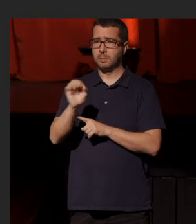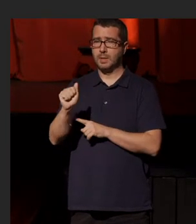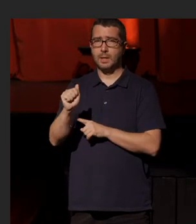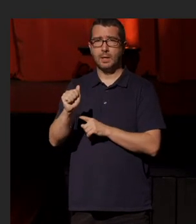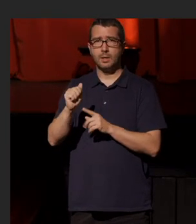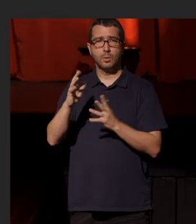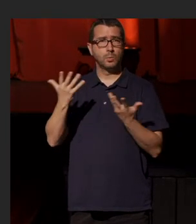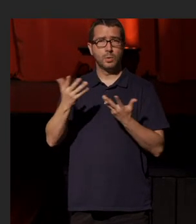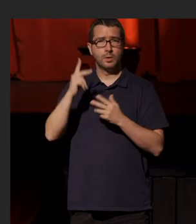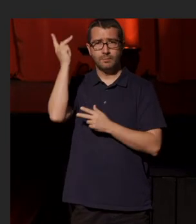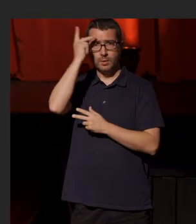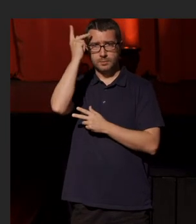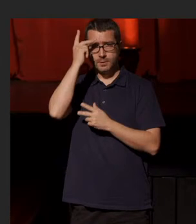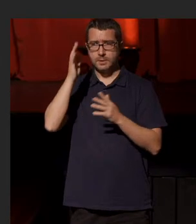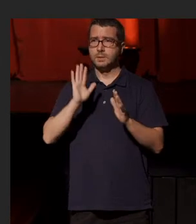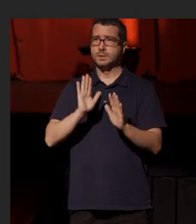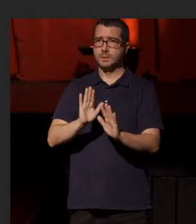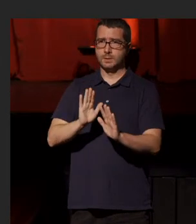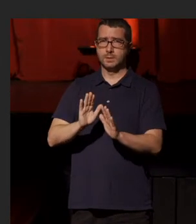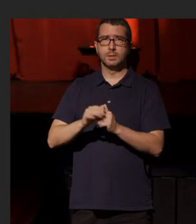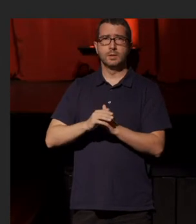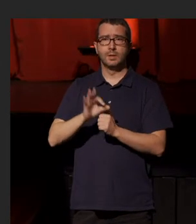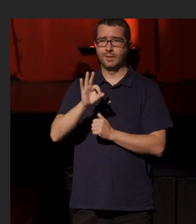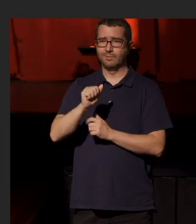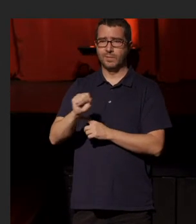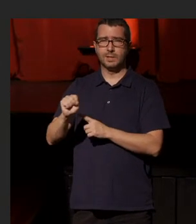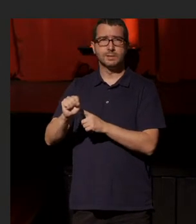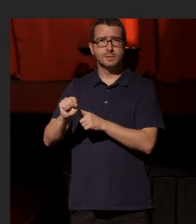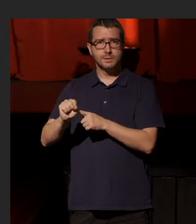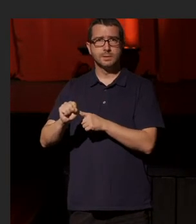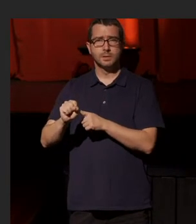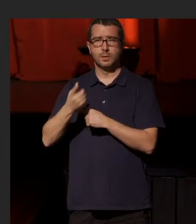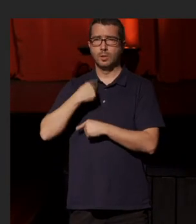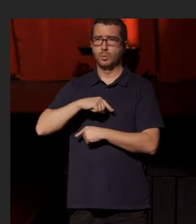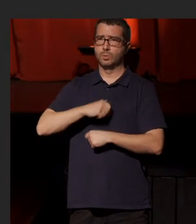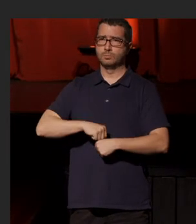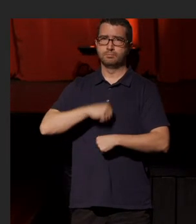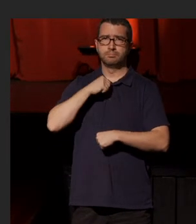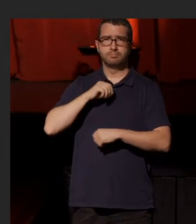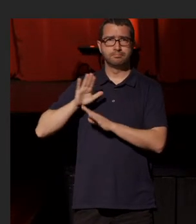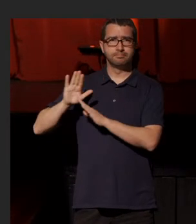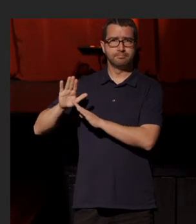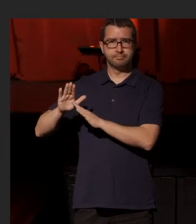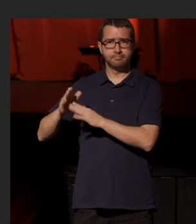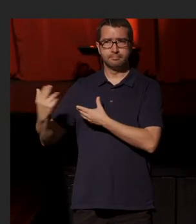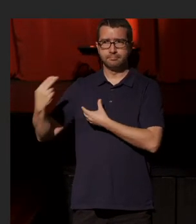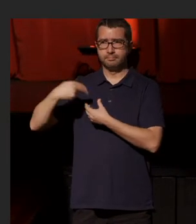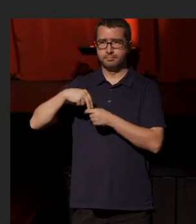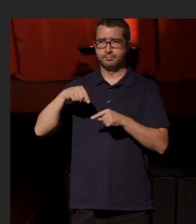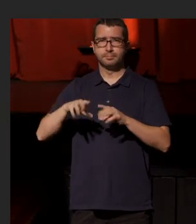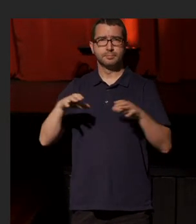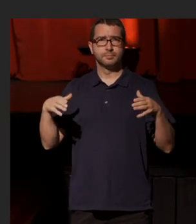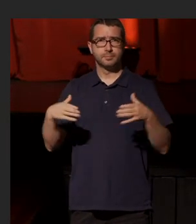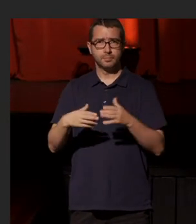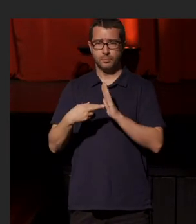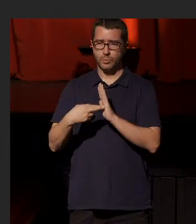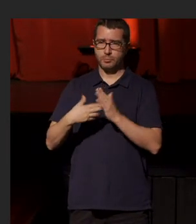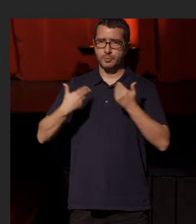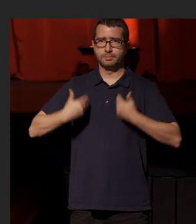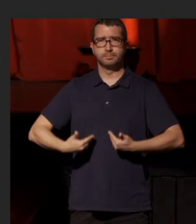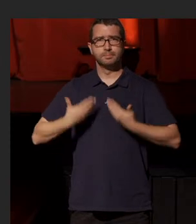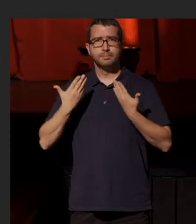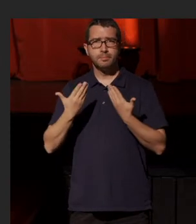philosophy from FAS, and it's a point of pride for us that she is from FAS and represents FAS